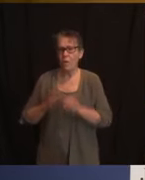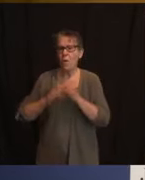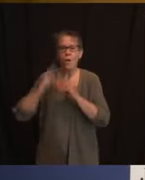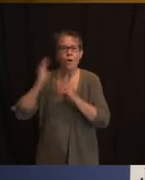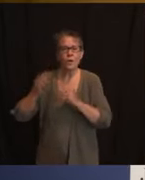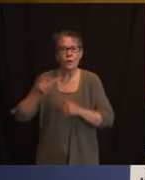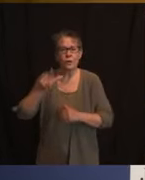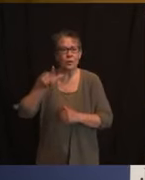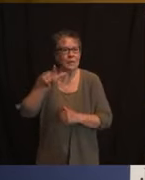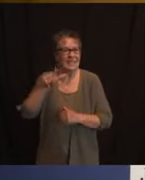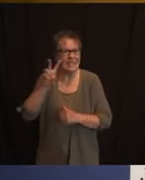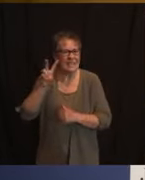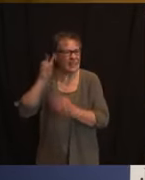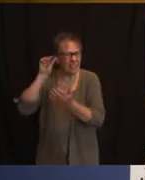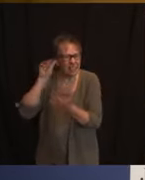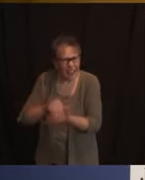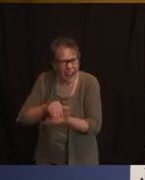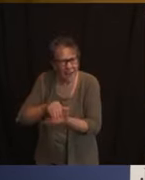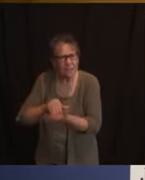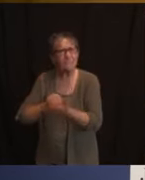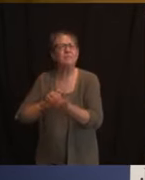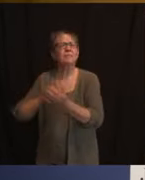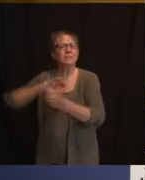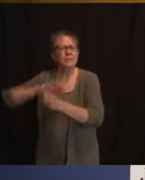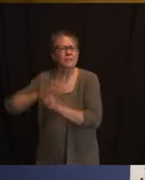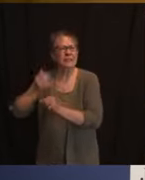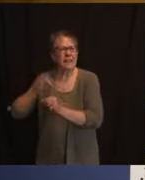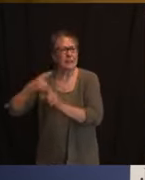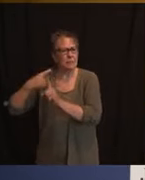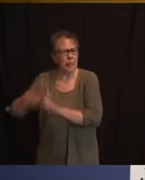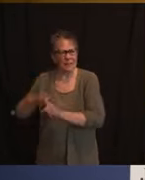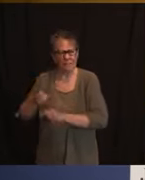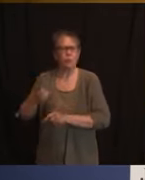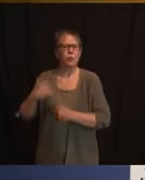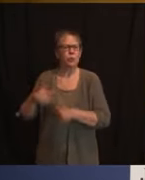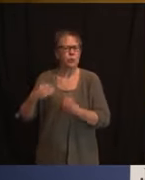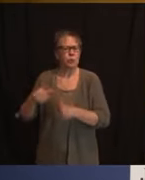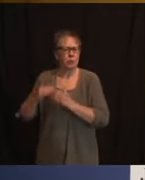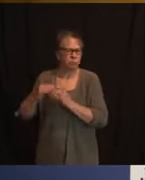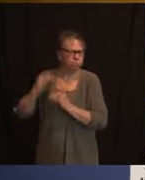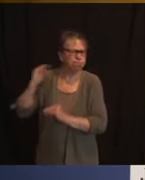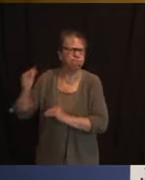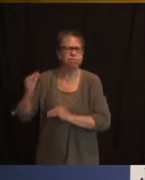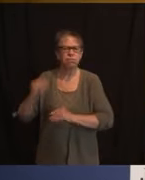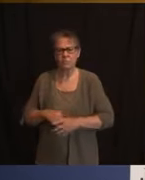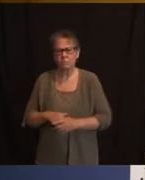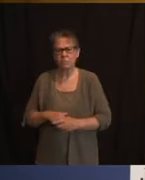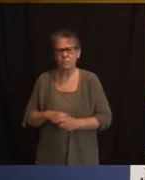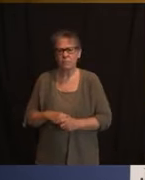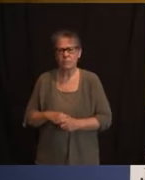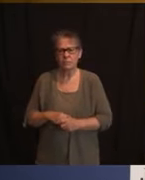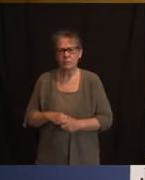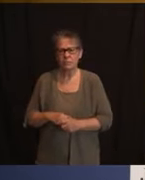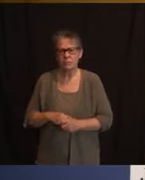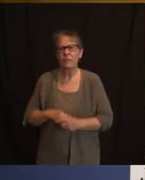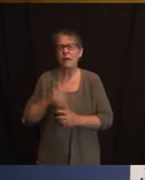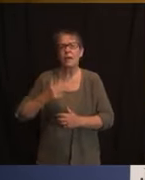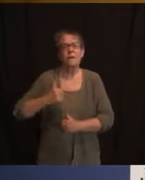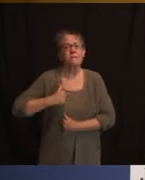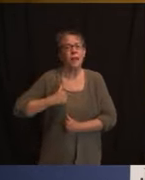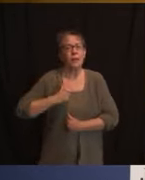state veterans' homes, among a census of 672 residents, there have been 362 residents that